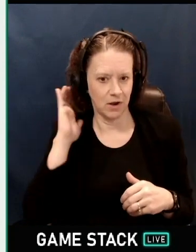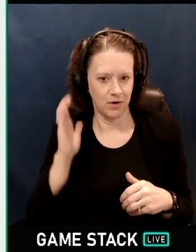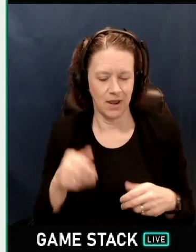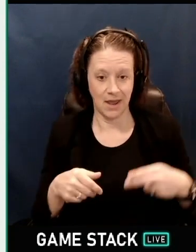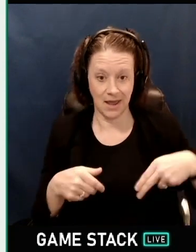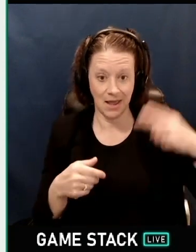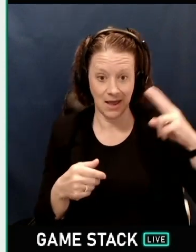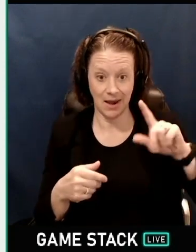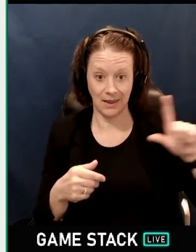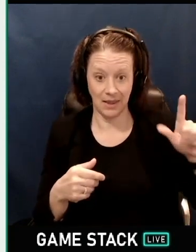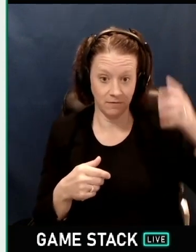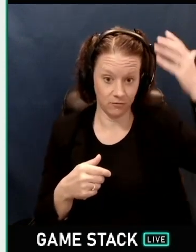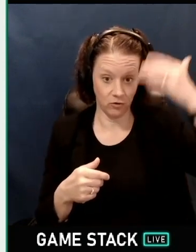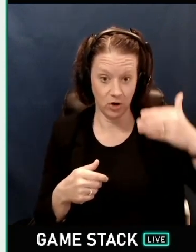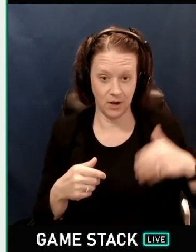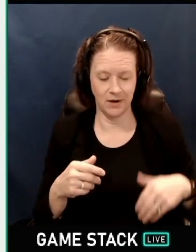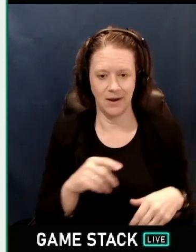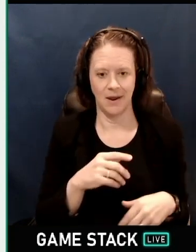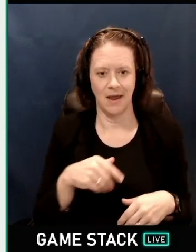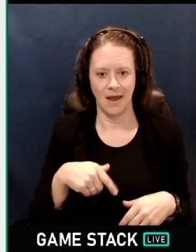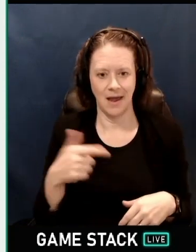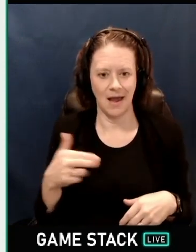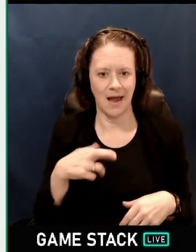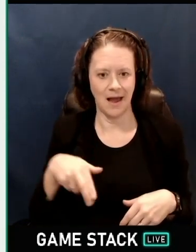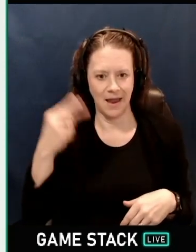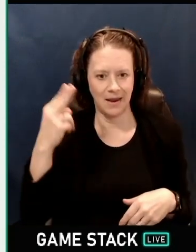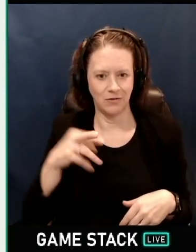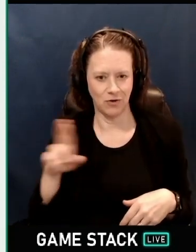left surround, height right surround.